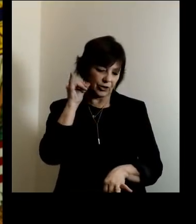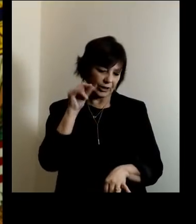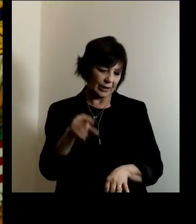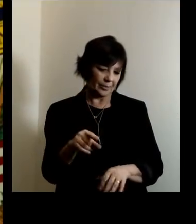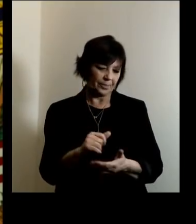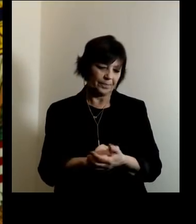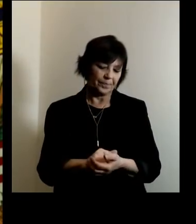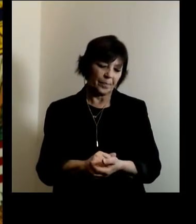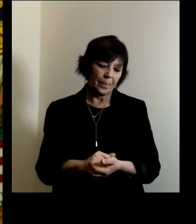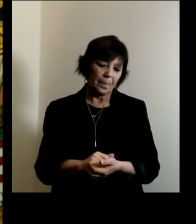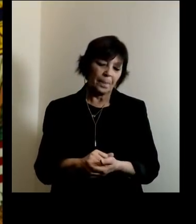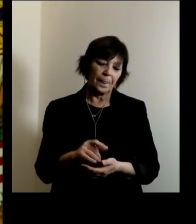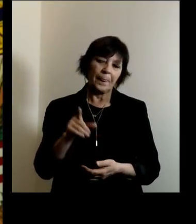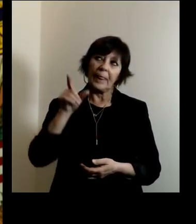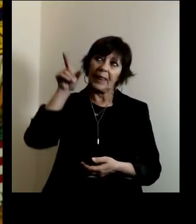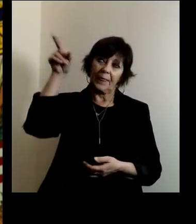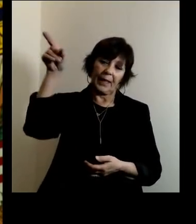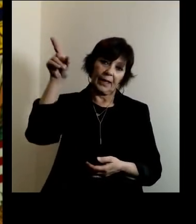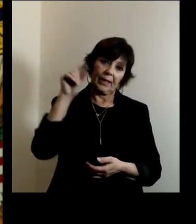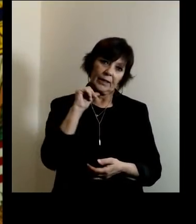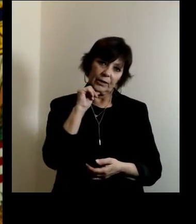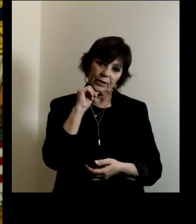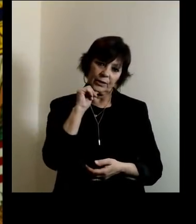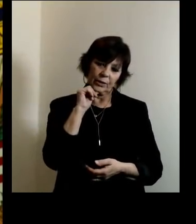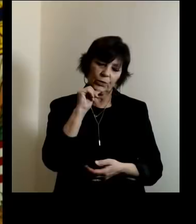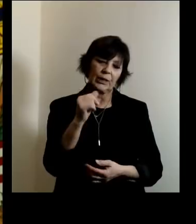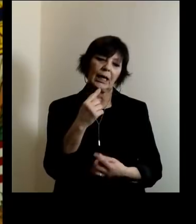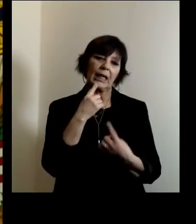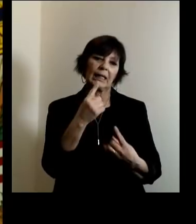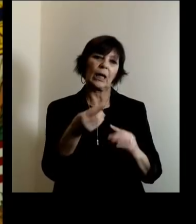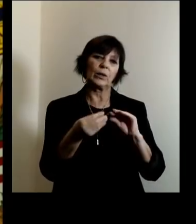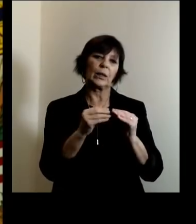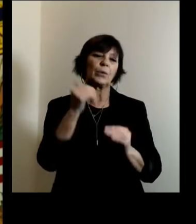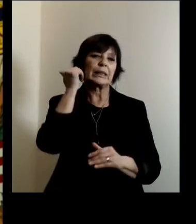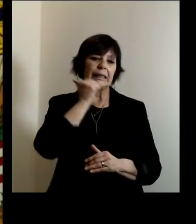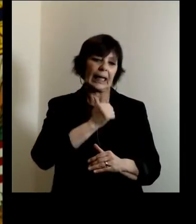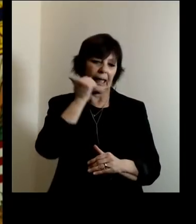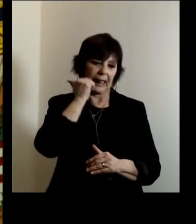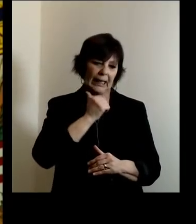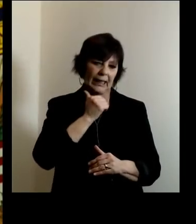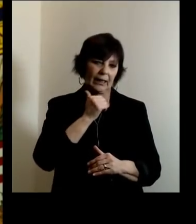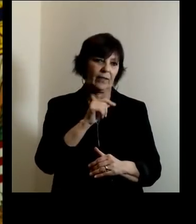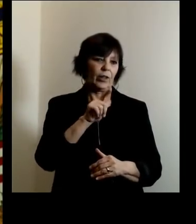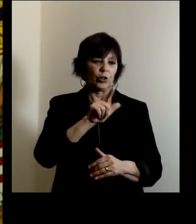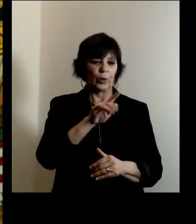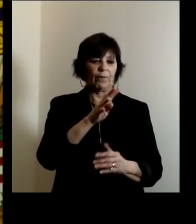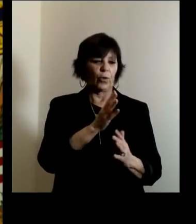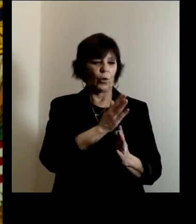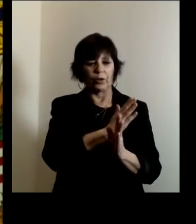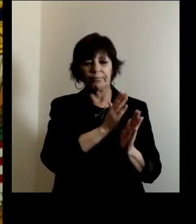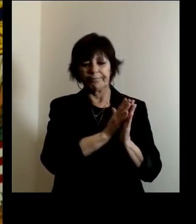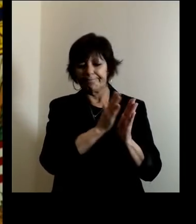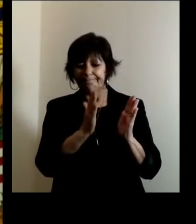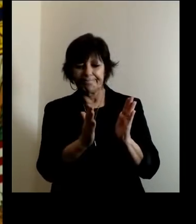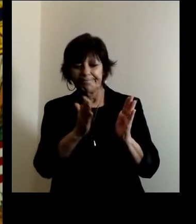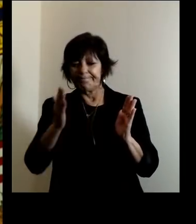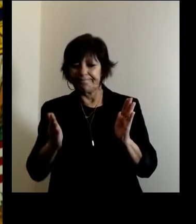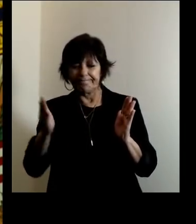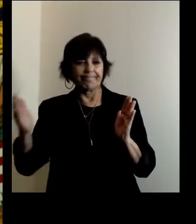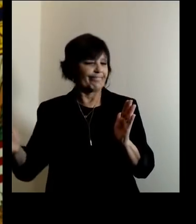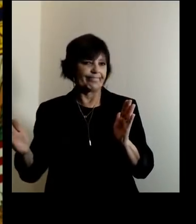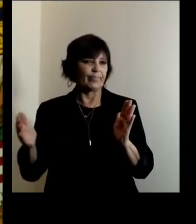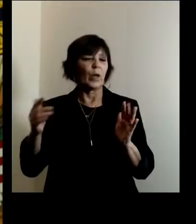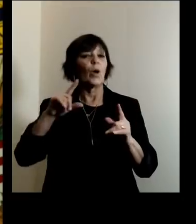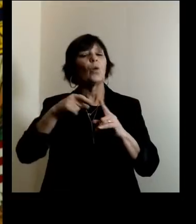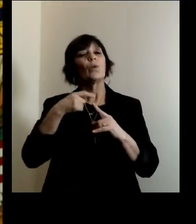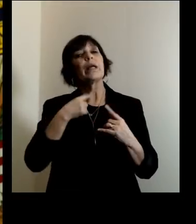reporters, Sandra, they do not announce numbers on a daily basis that are a 24-hour, one-day period. So when we announced the